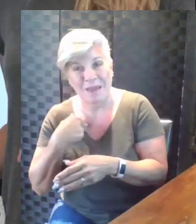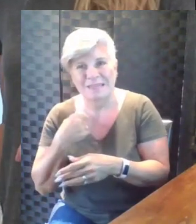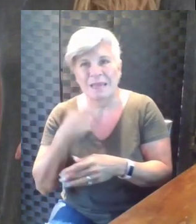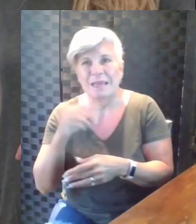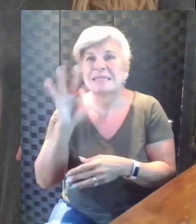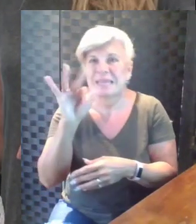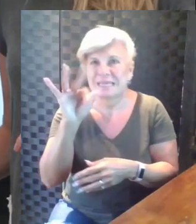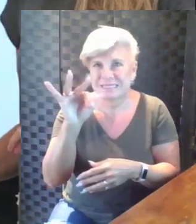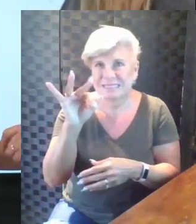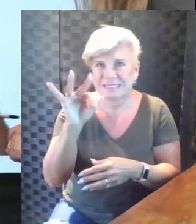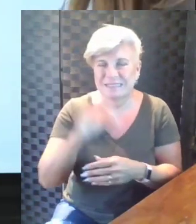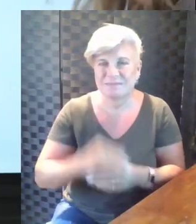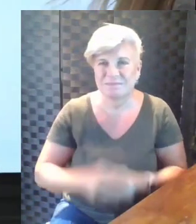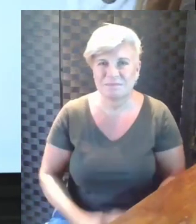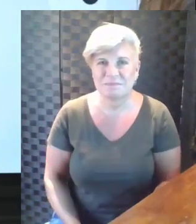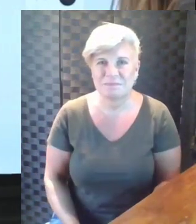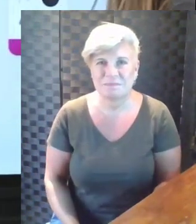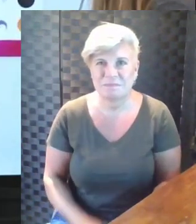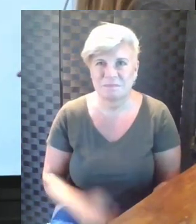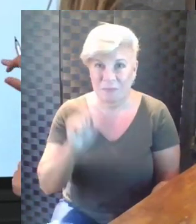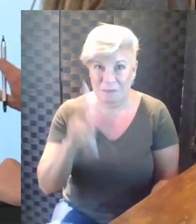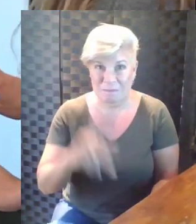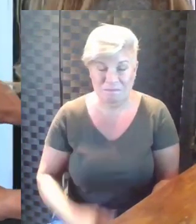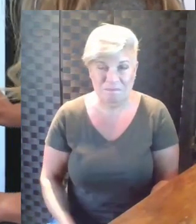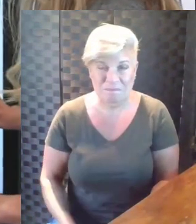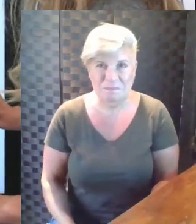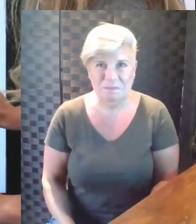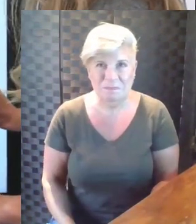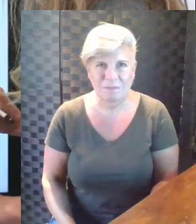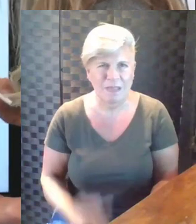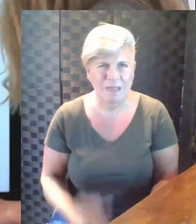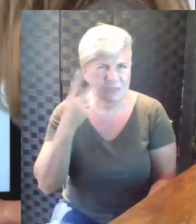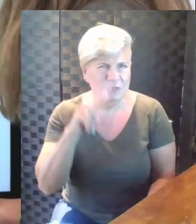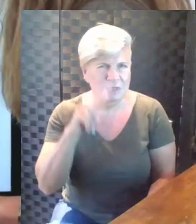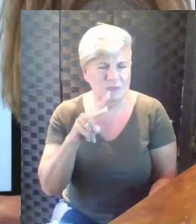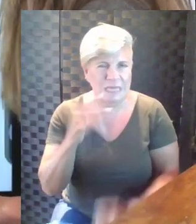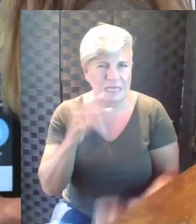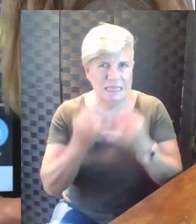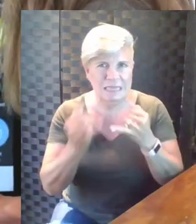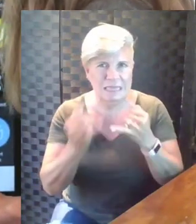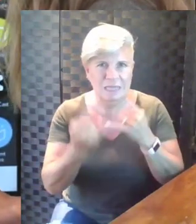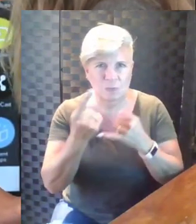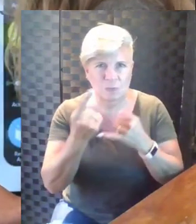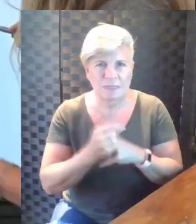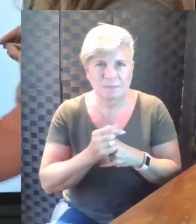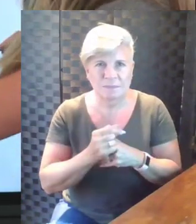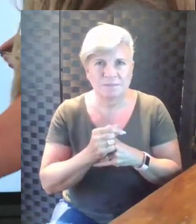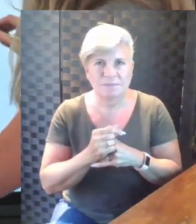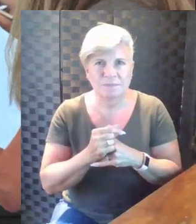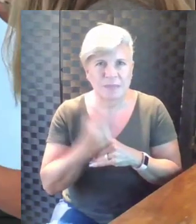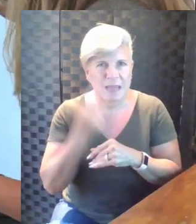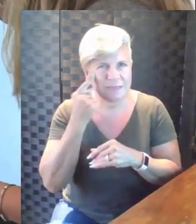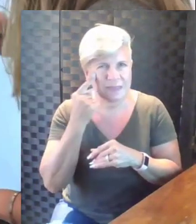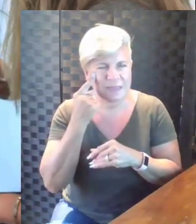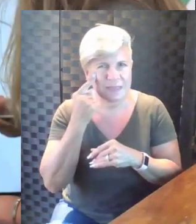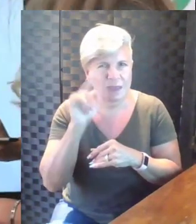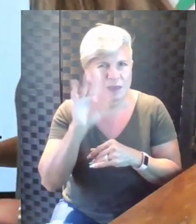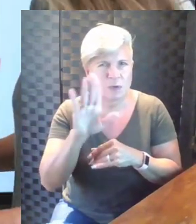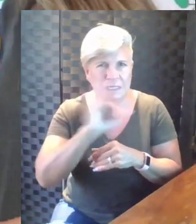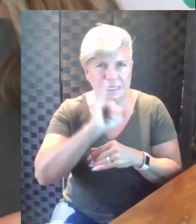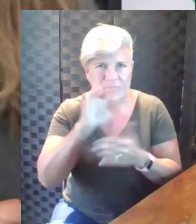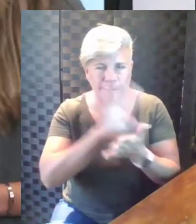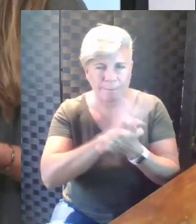number is 19. Okay? Let's take a look at the last problem you have. I think yours is on the same